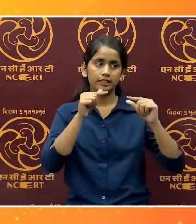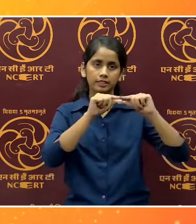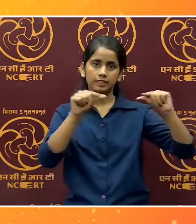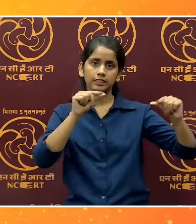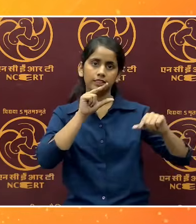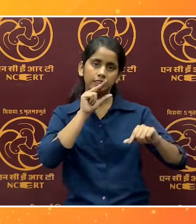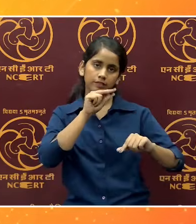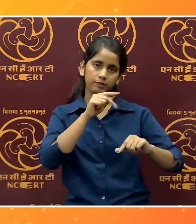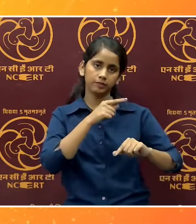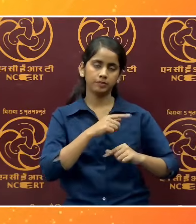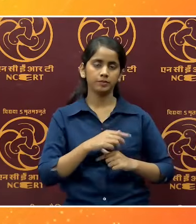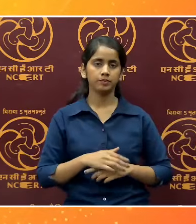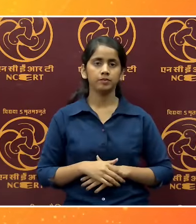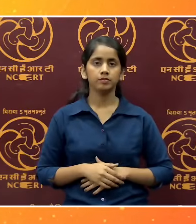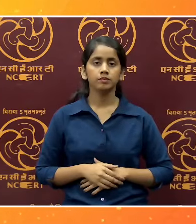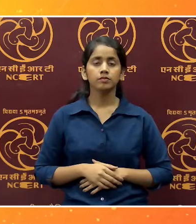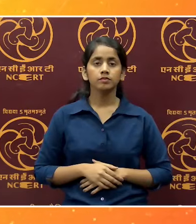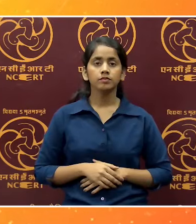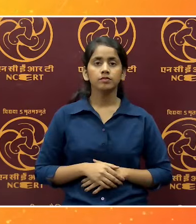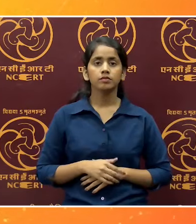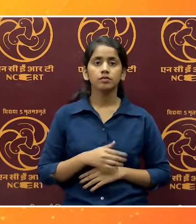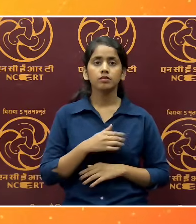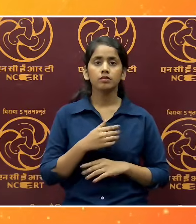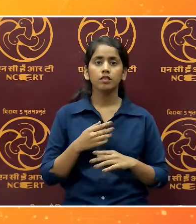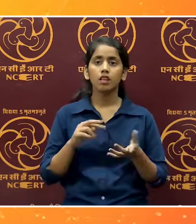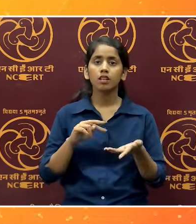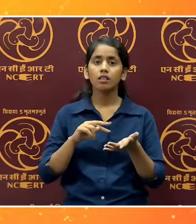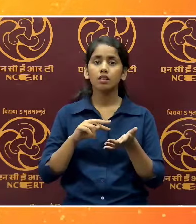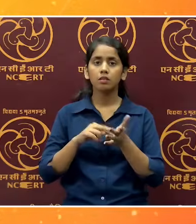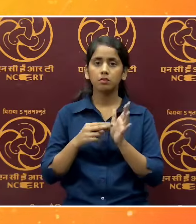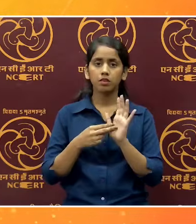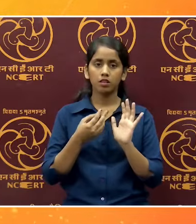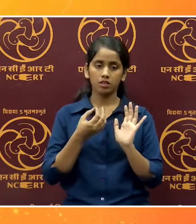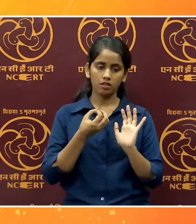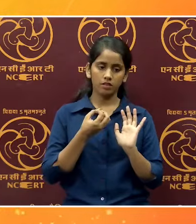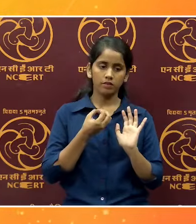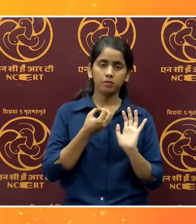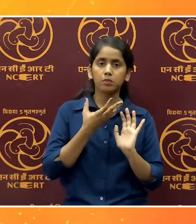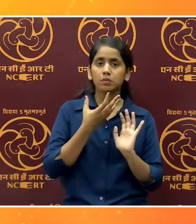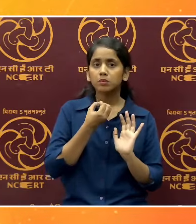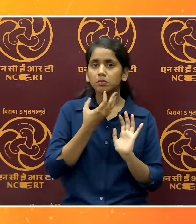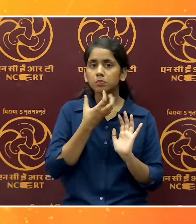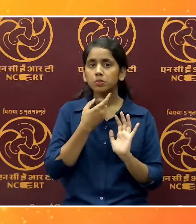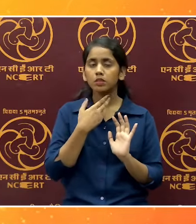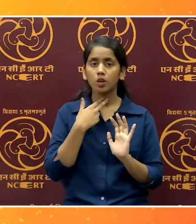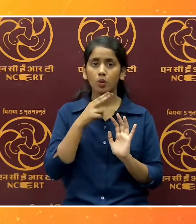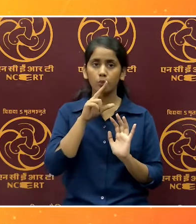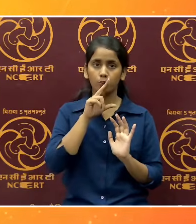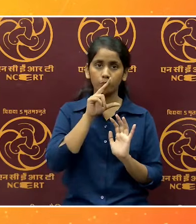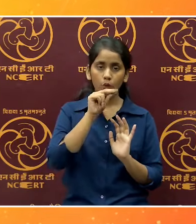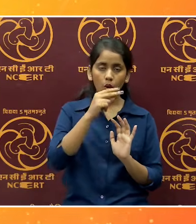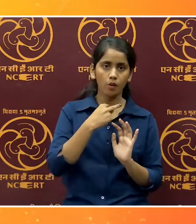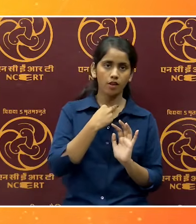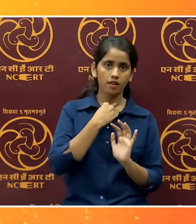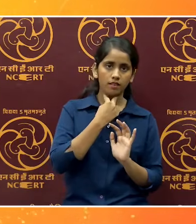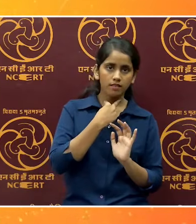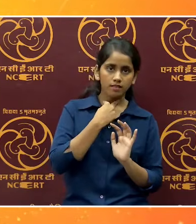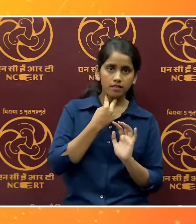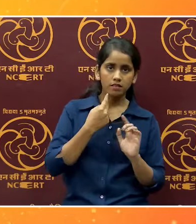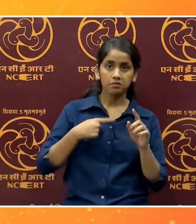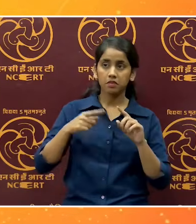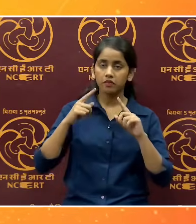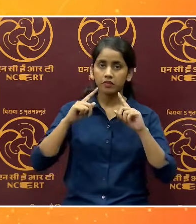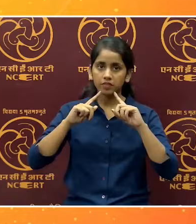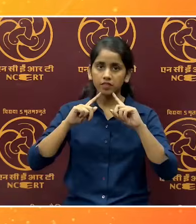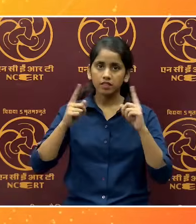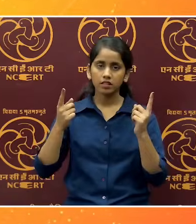they sound so loud. So, the voice, the croaking of the frog, the audios could be used, the